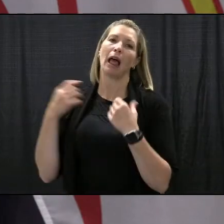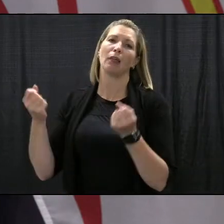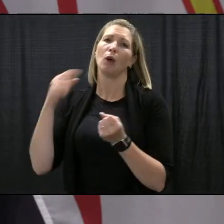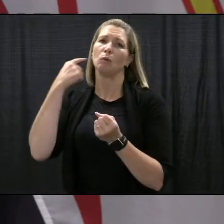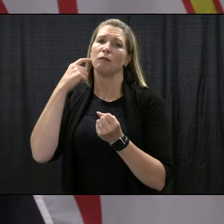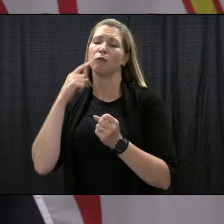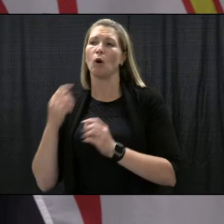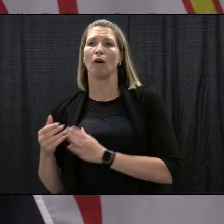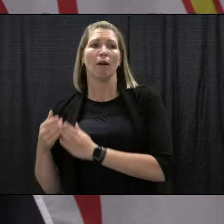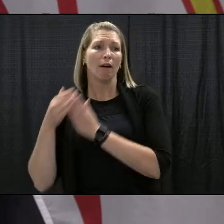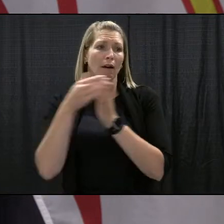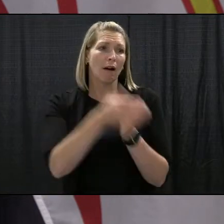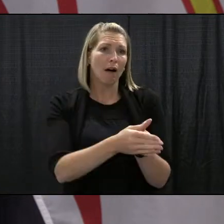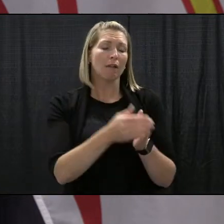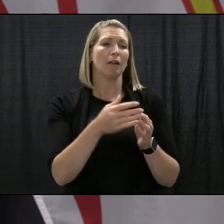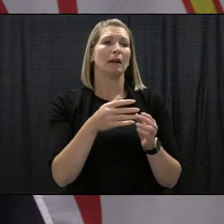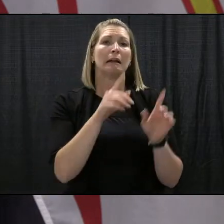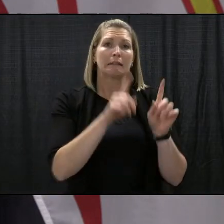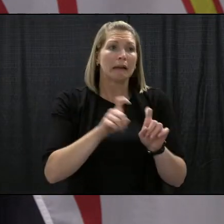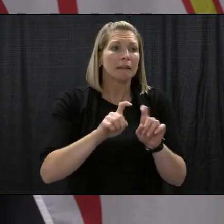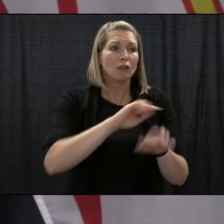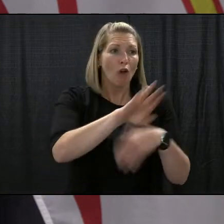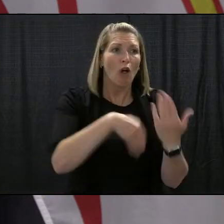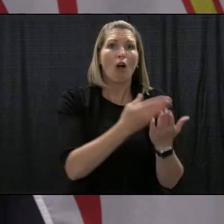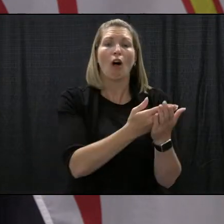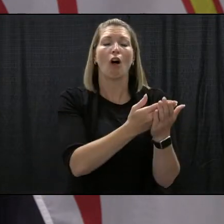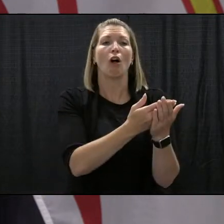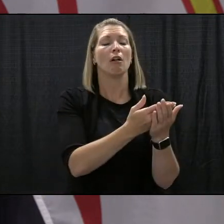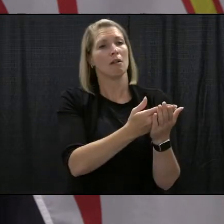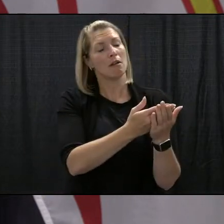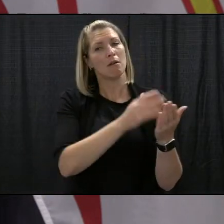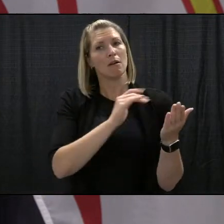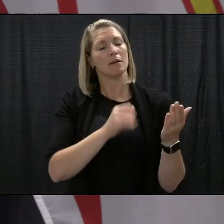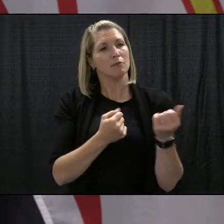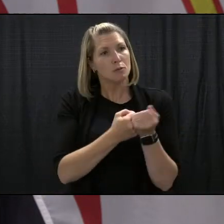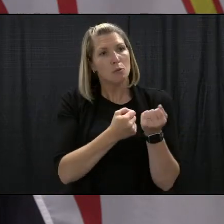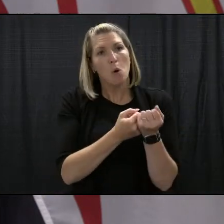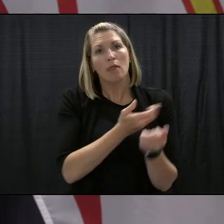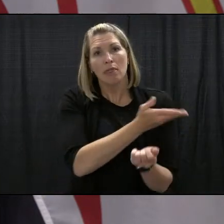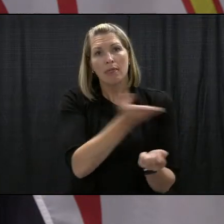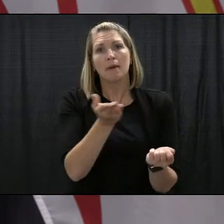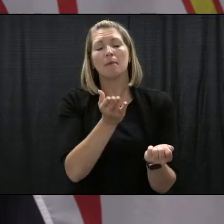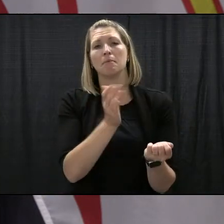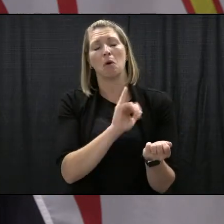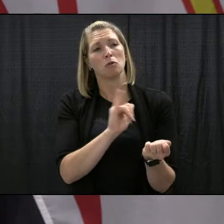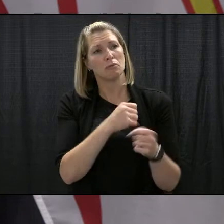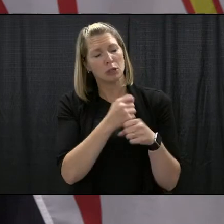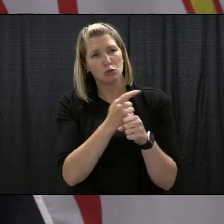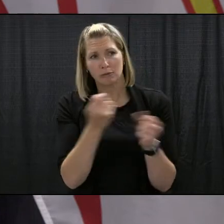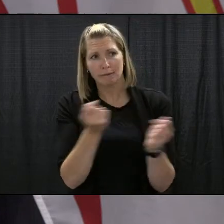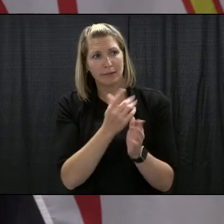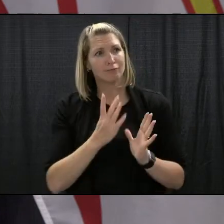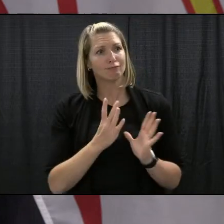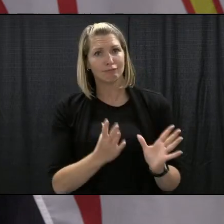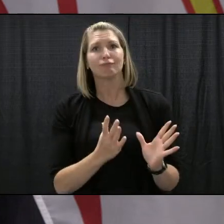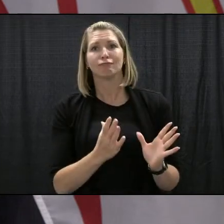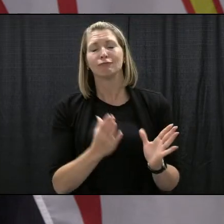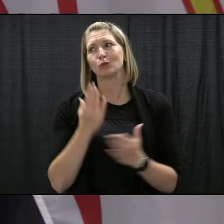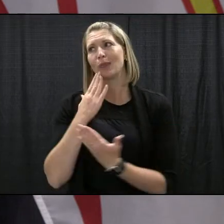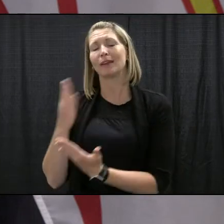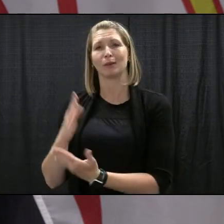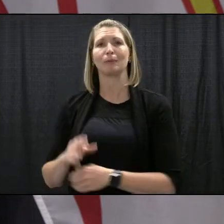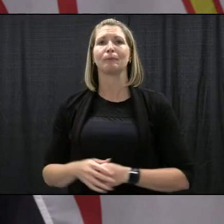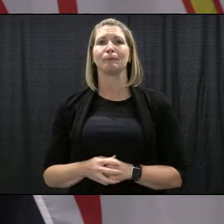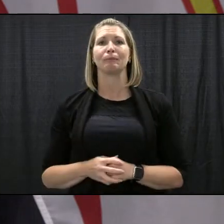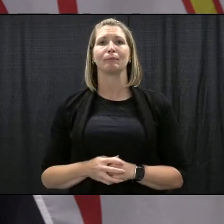work closely with the Public Health Agency of Canada to support the health and safety of the crew and follow up as needed. Today marks